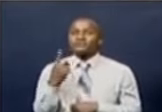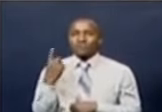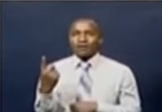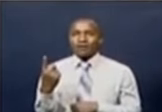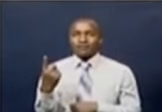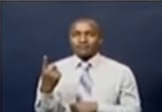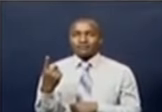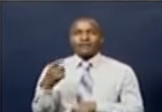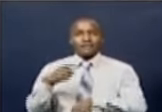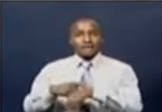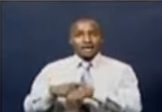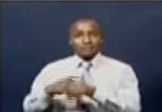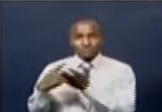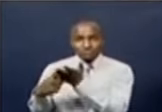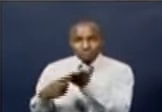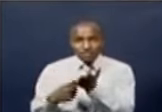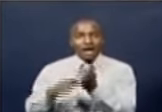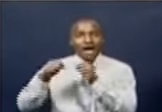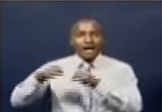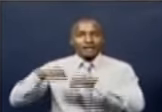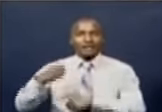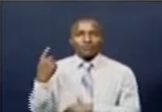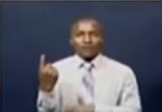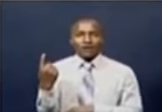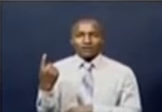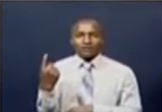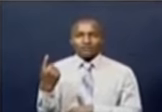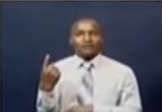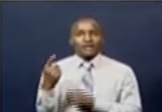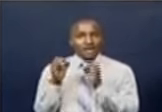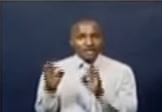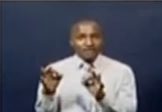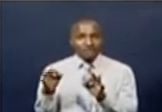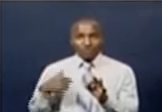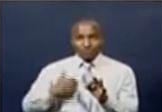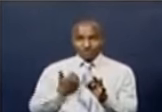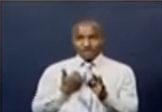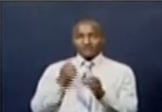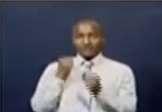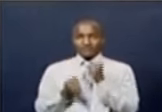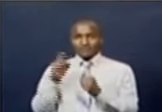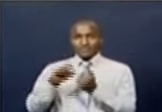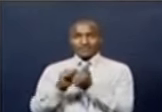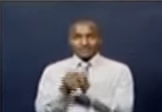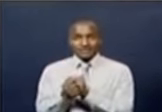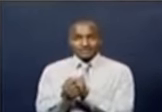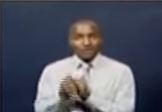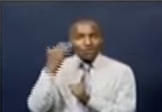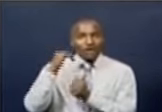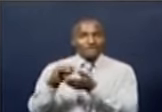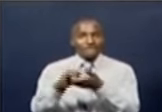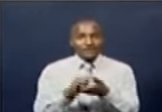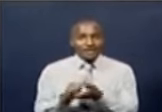when we talk one language, and then it is the athletes to change. Because sometimes all these federations